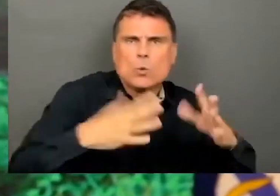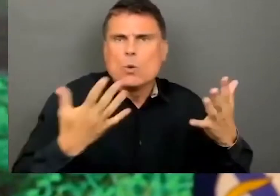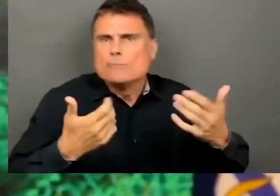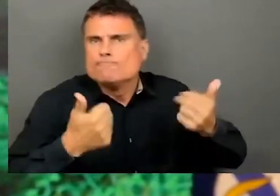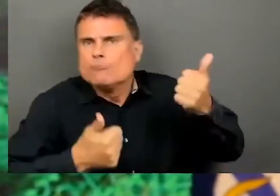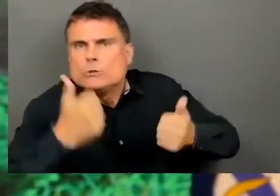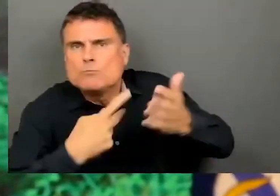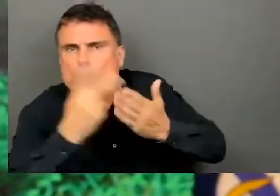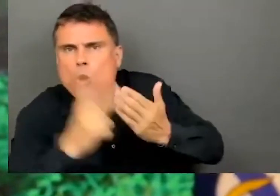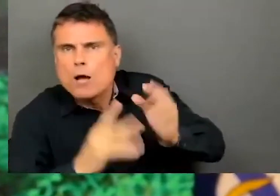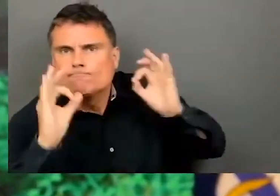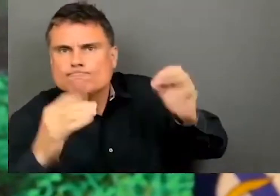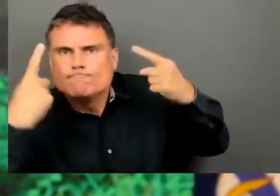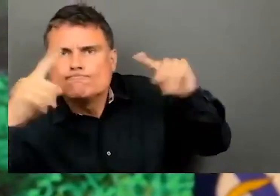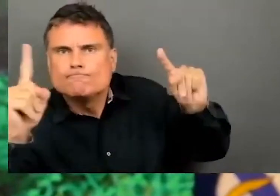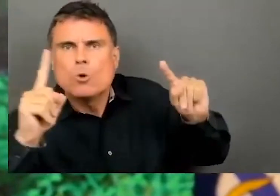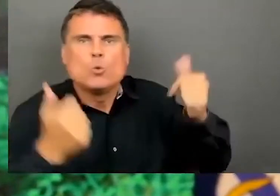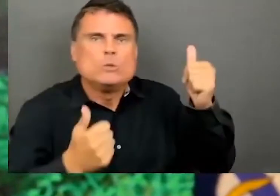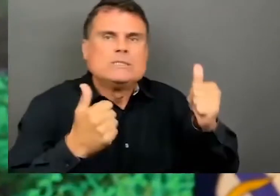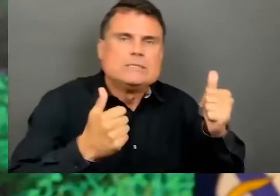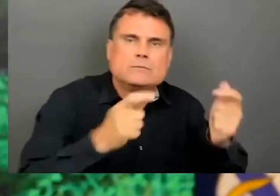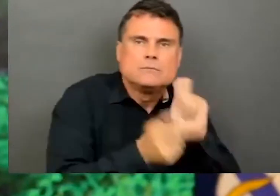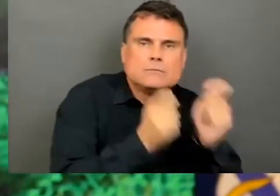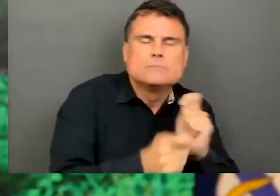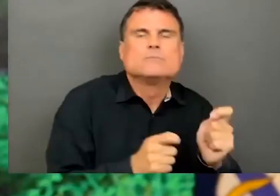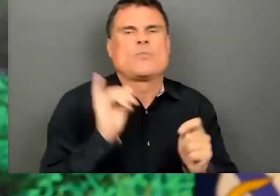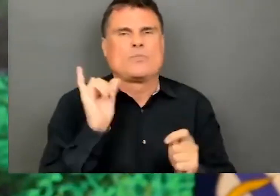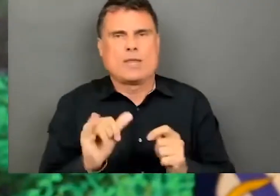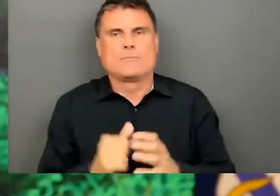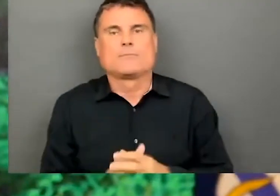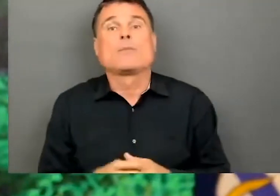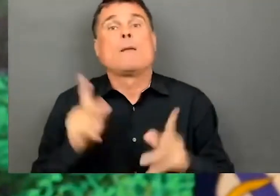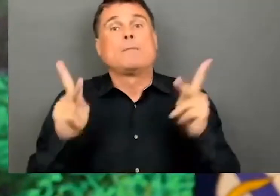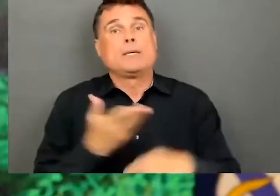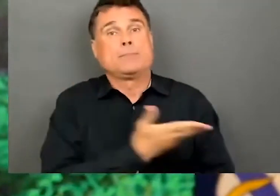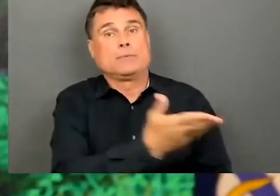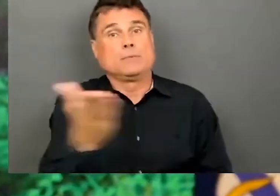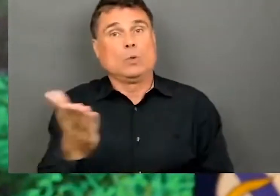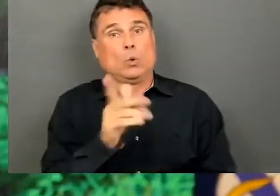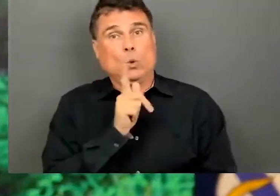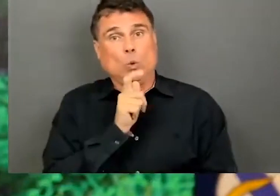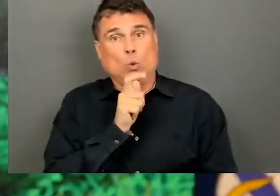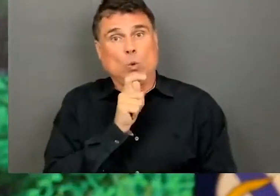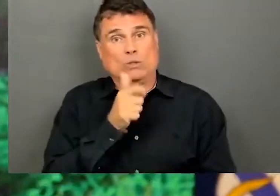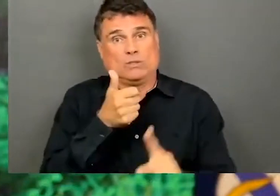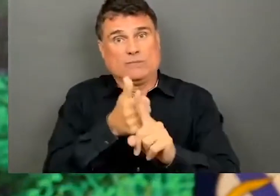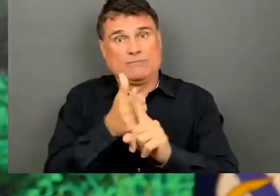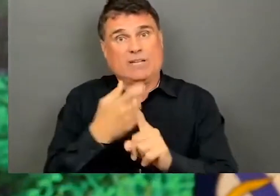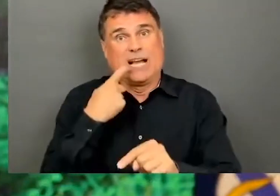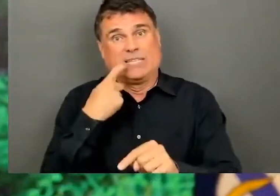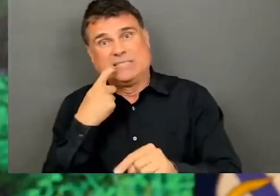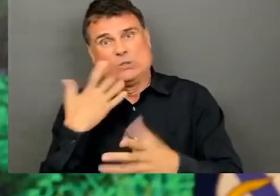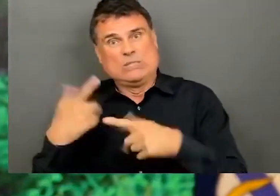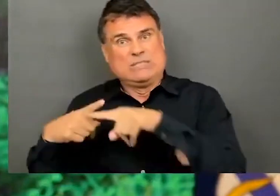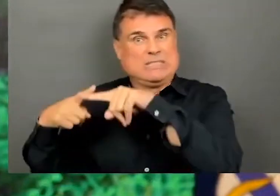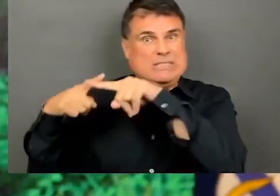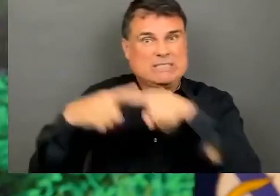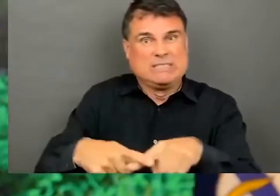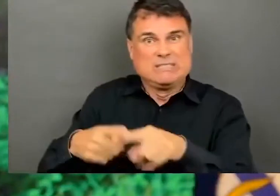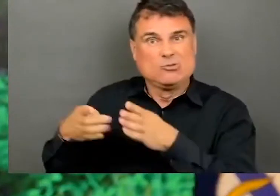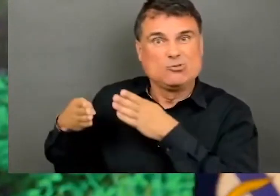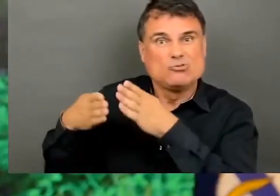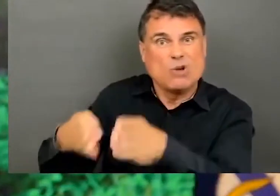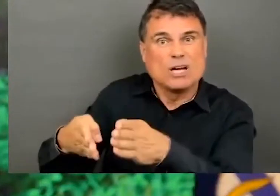fully implemented, more people who use illicit drugs can be prescribed a broader range of safer alternatives covered